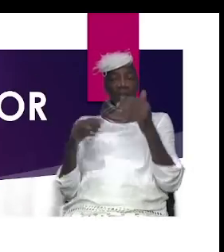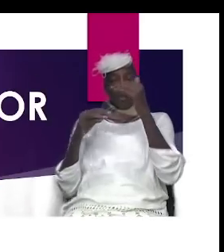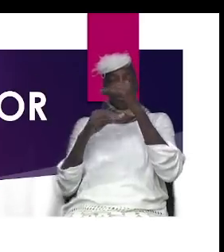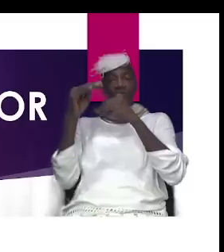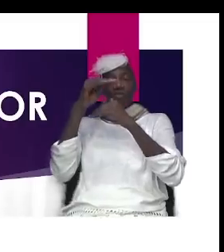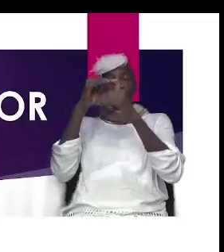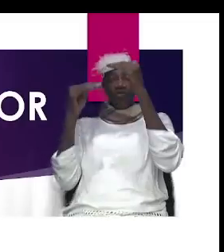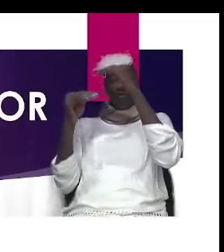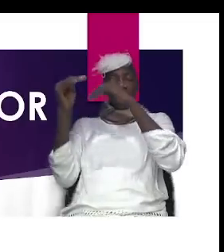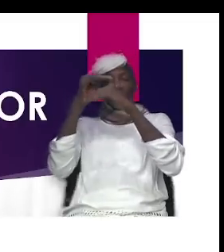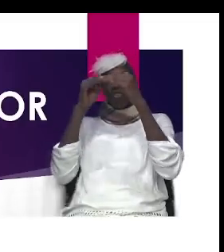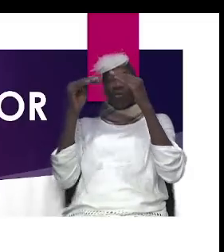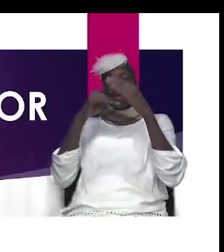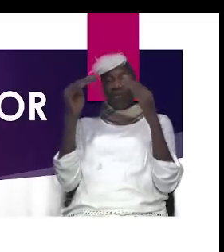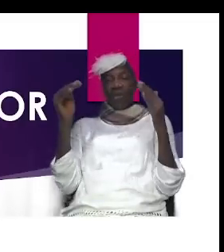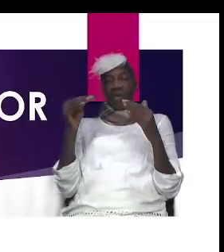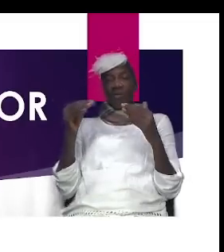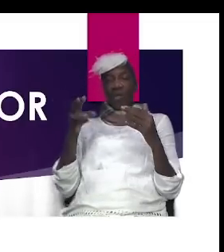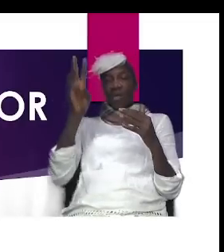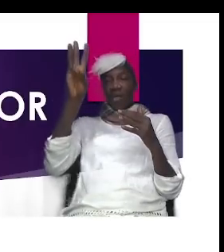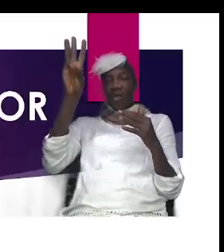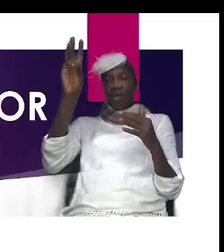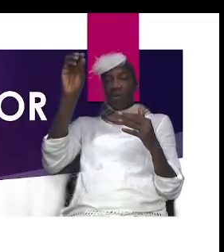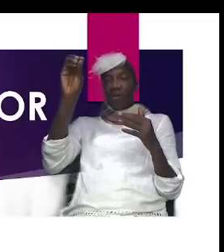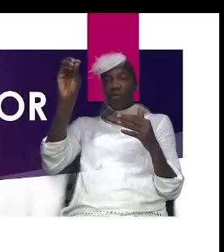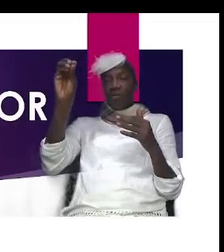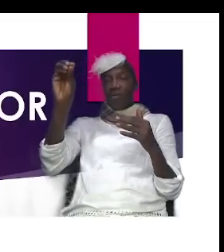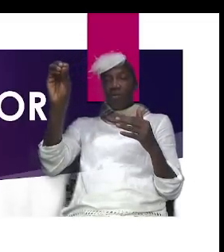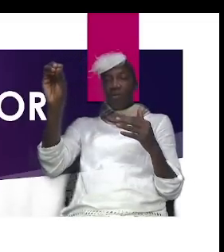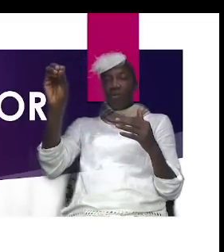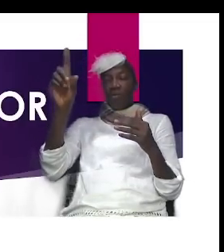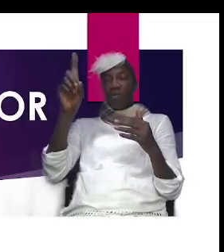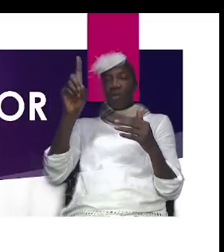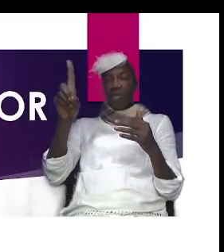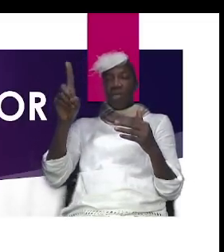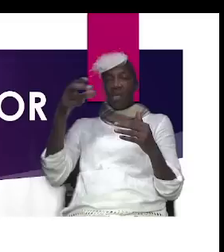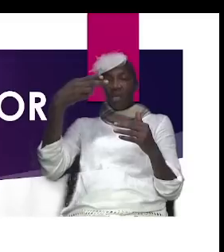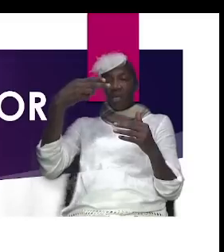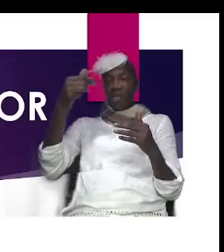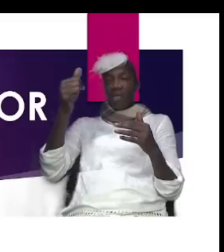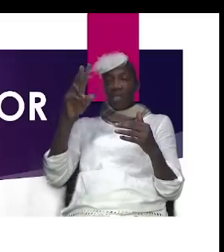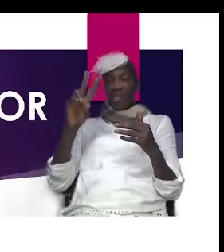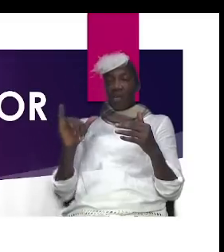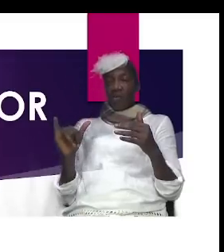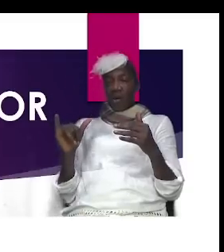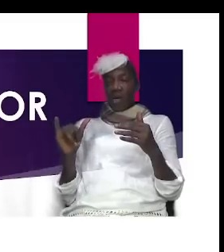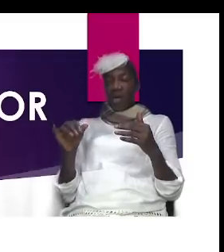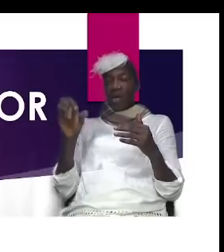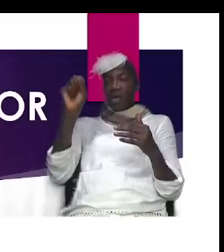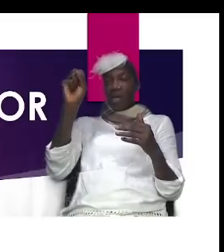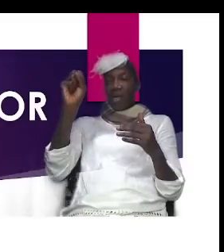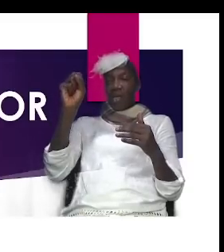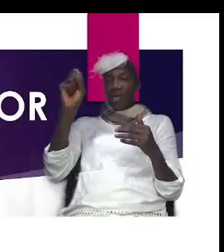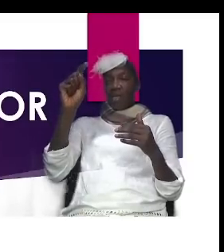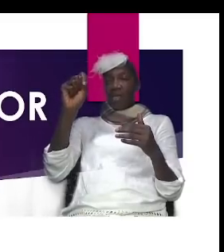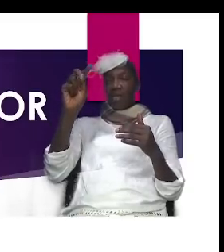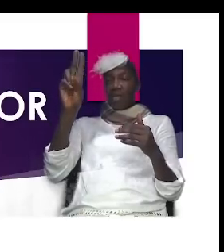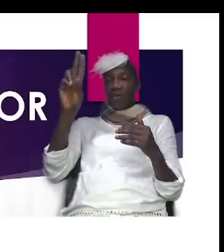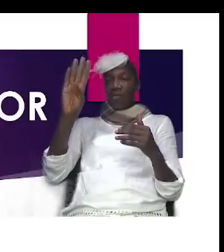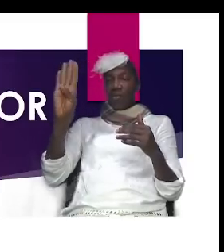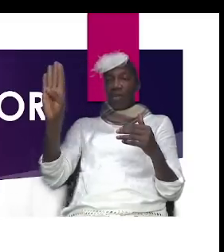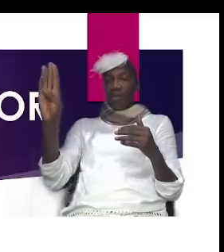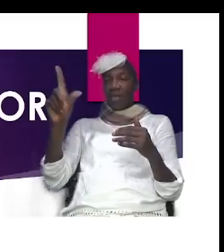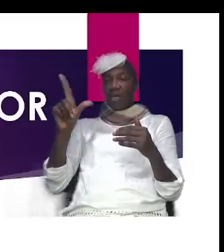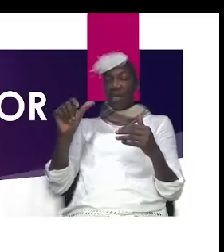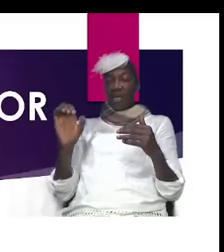and with hay and with stubble. But Jesus is saying that we must take care that when we're building, now, we as lively stones must build